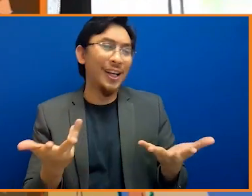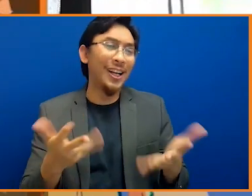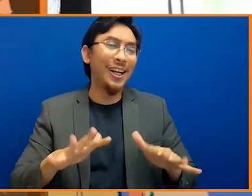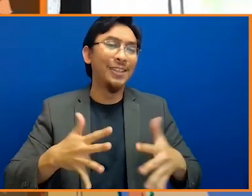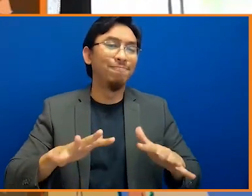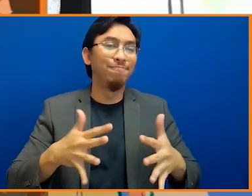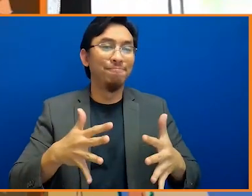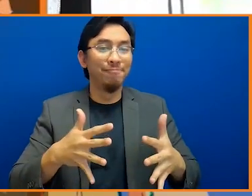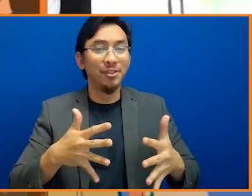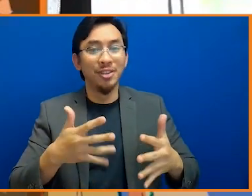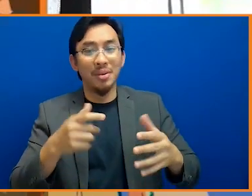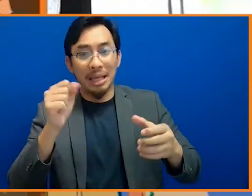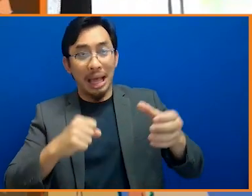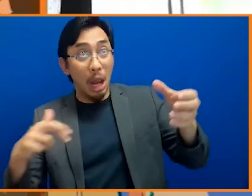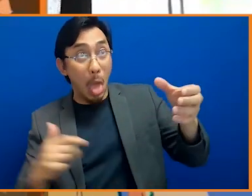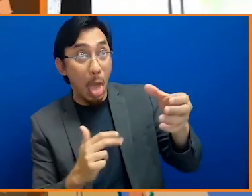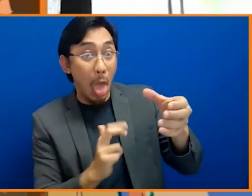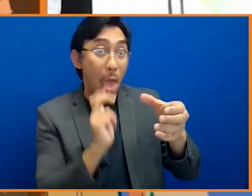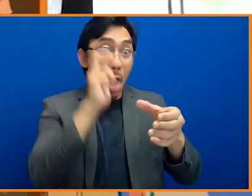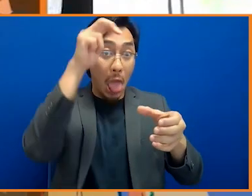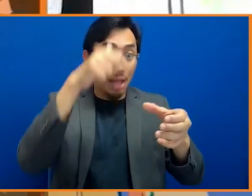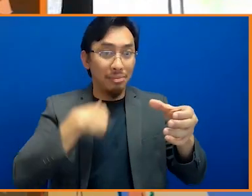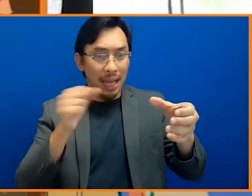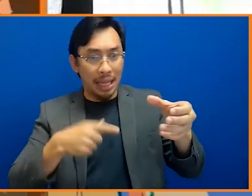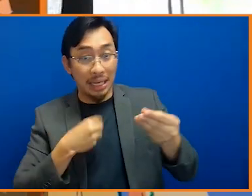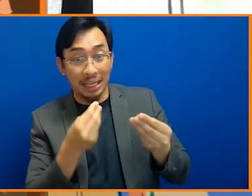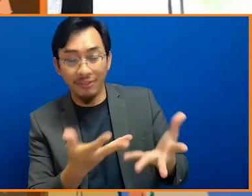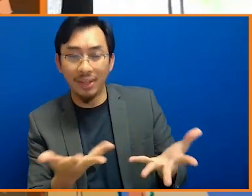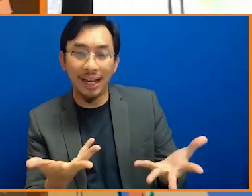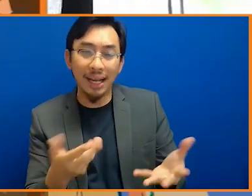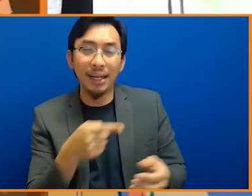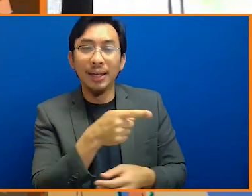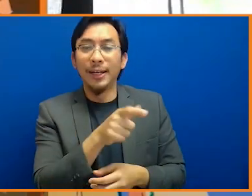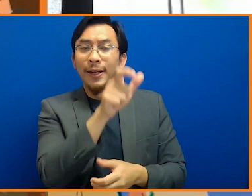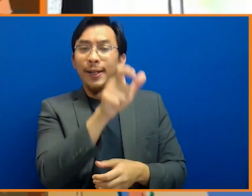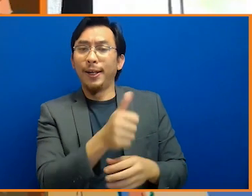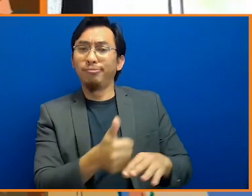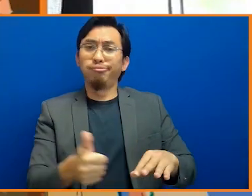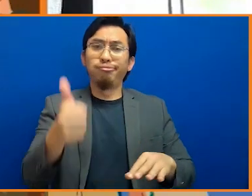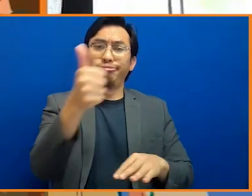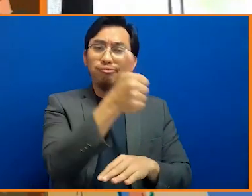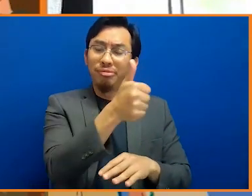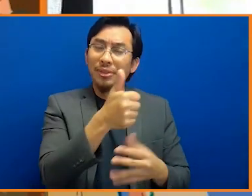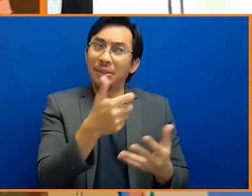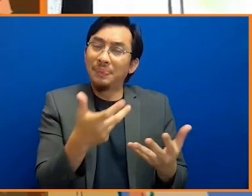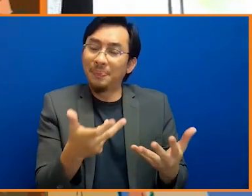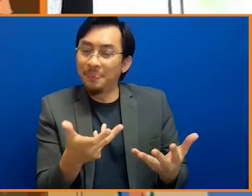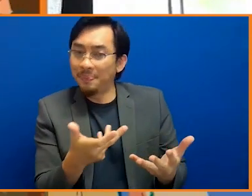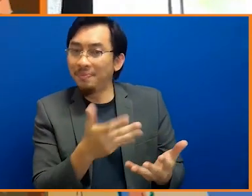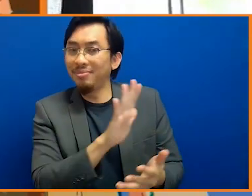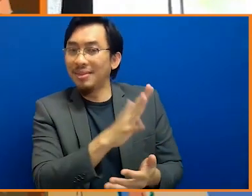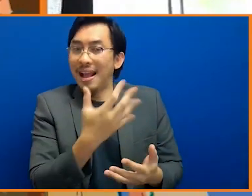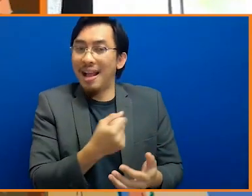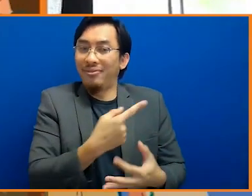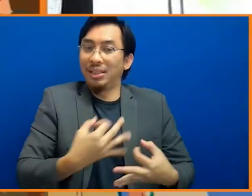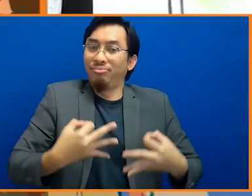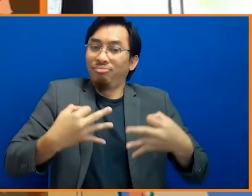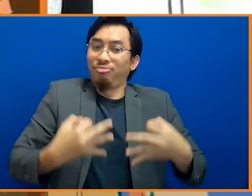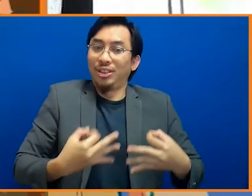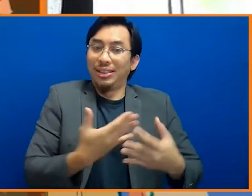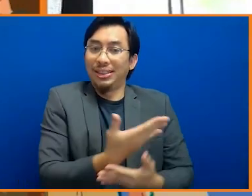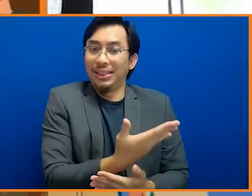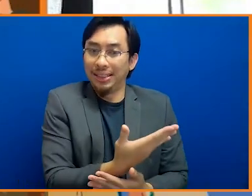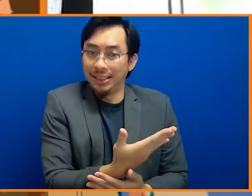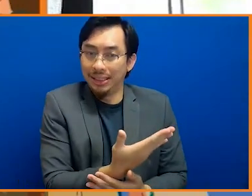stairway to reach the rooftop of their buildings, because the owners still have a concern on the safety of their